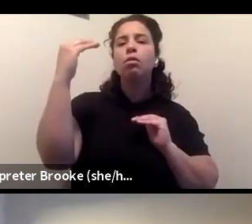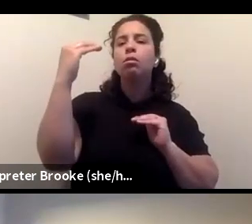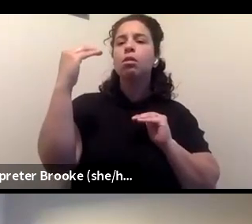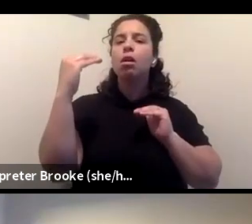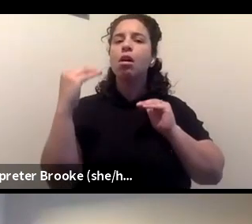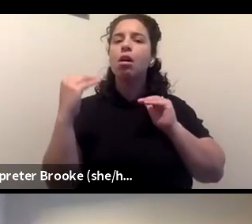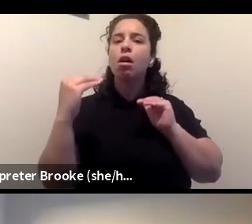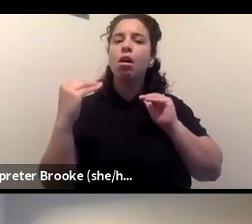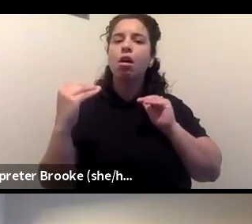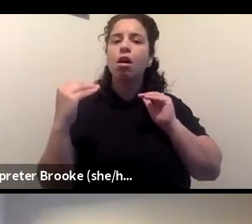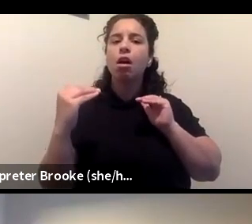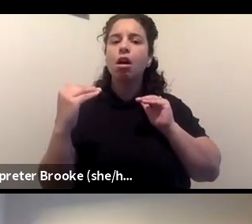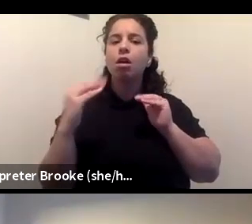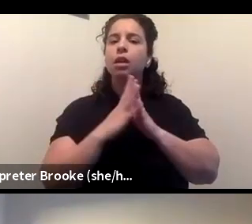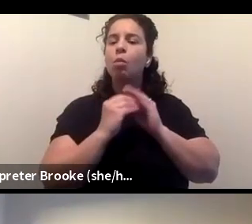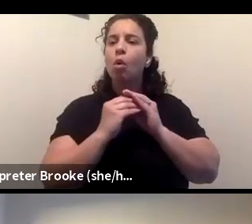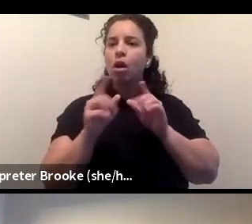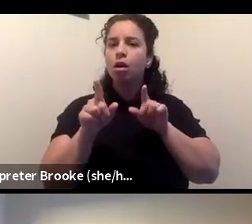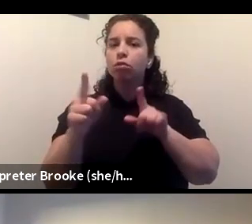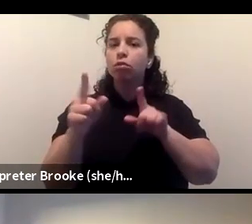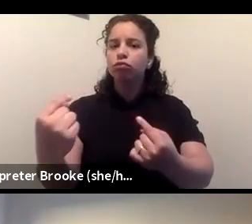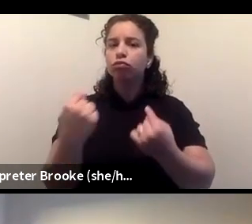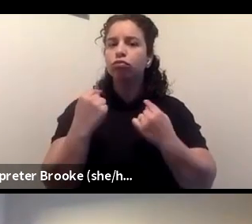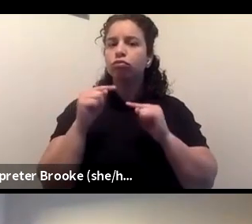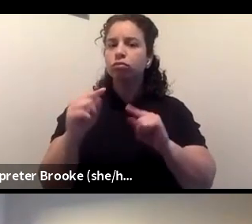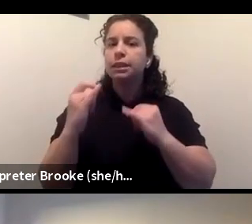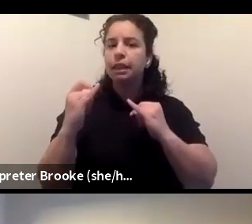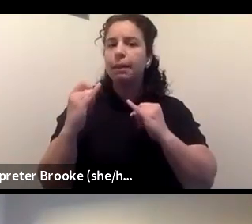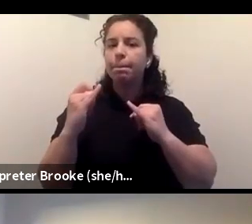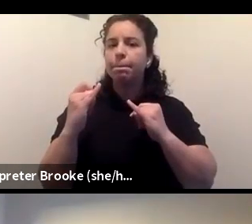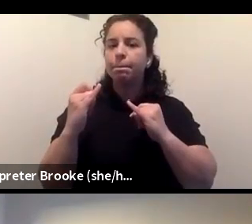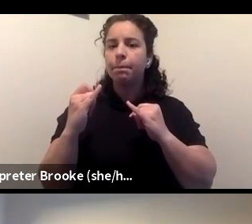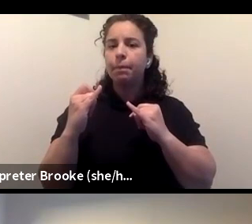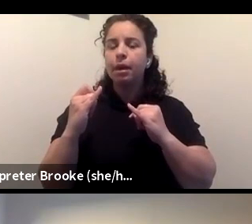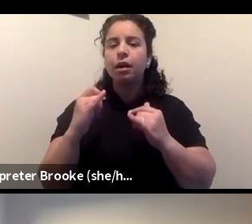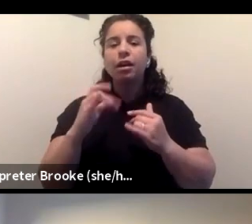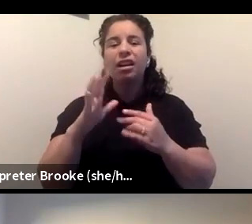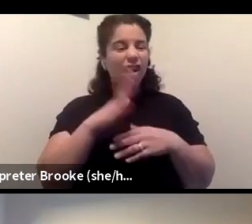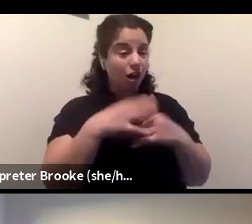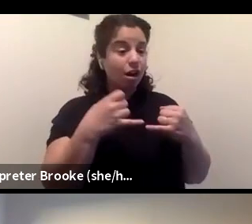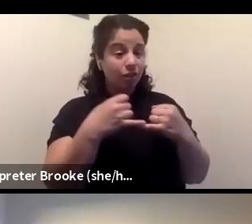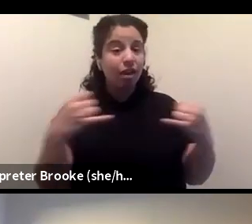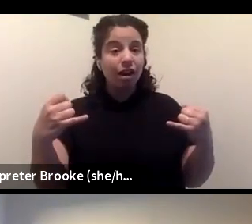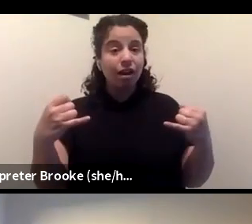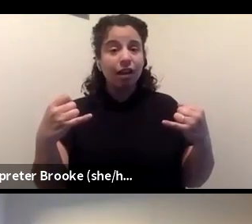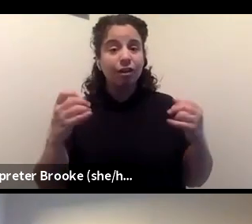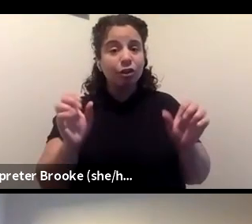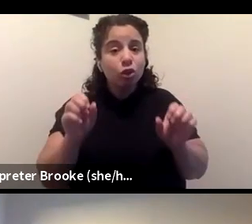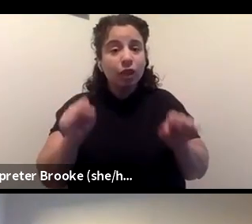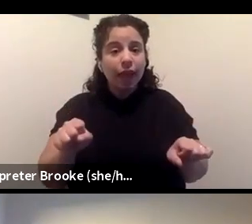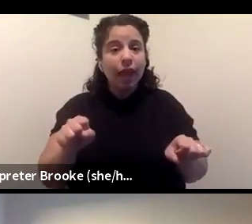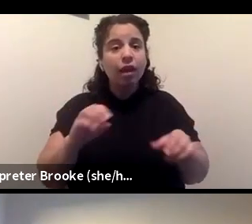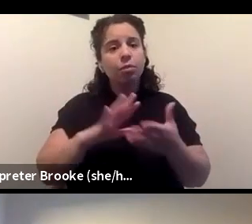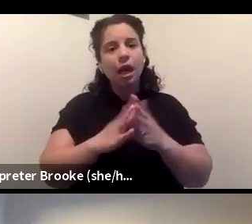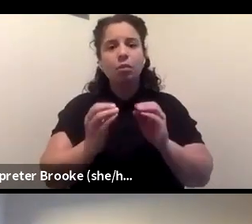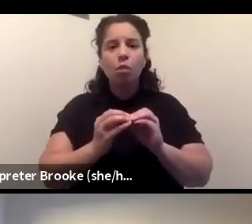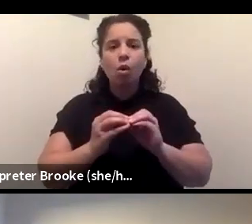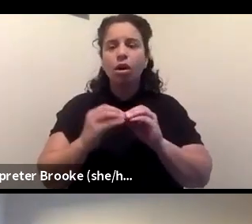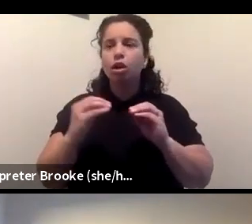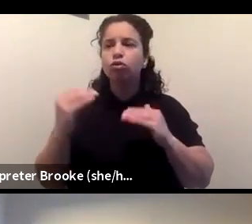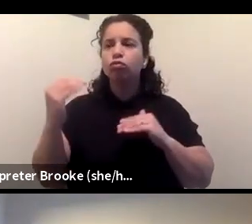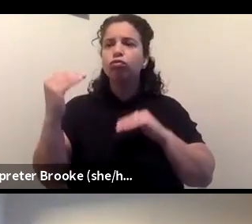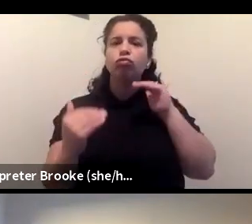to become more horizontal. So you know, on an online platform, it's kind of strange